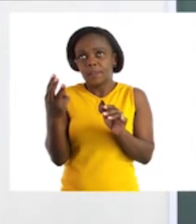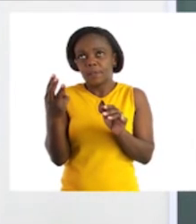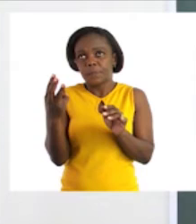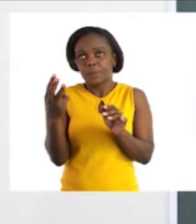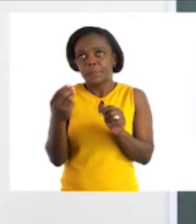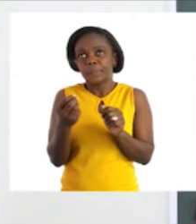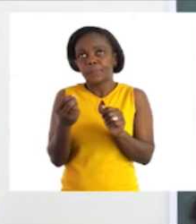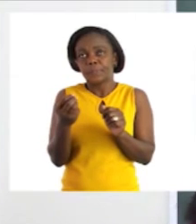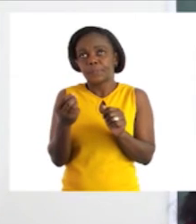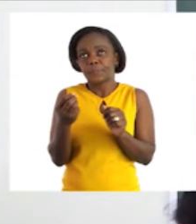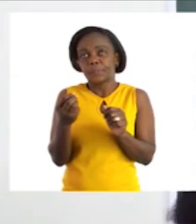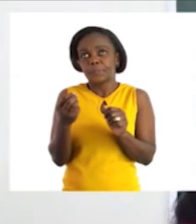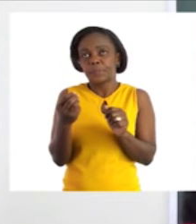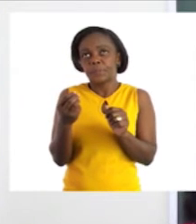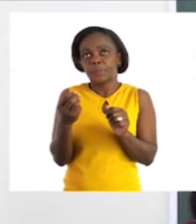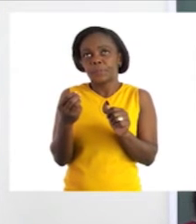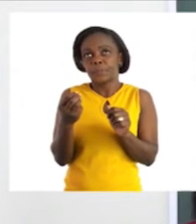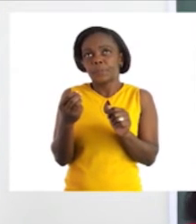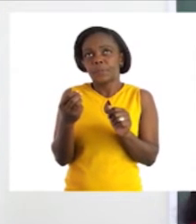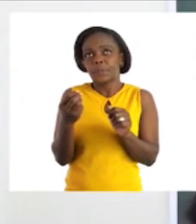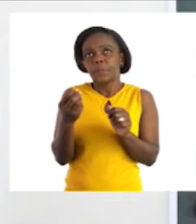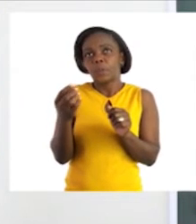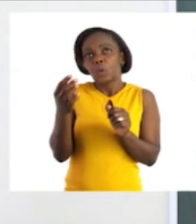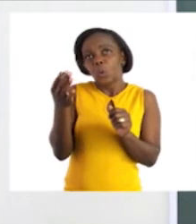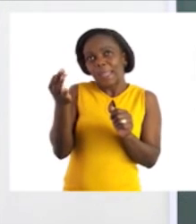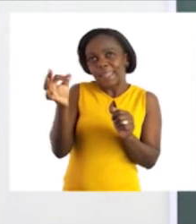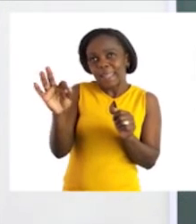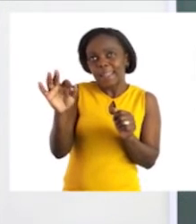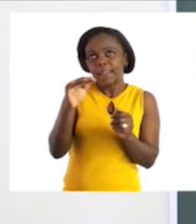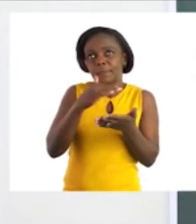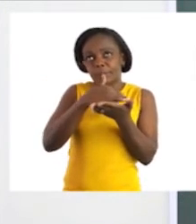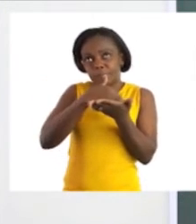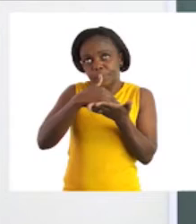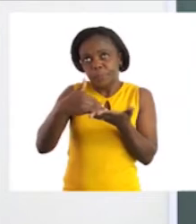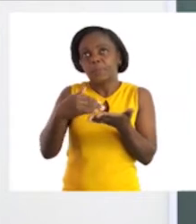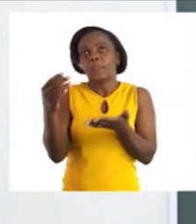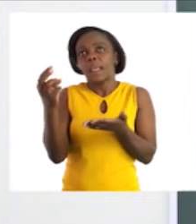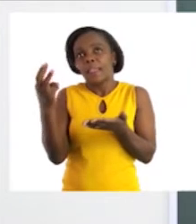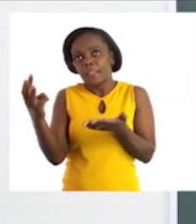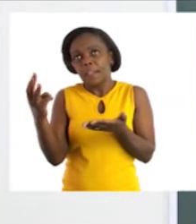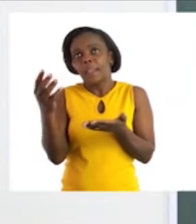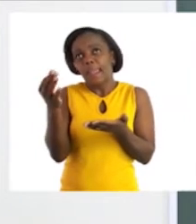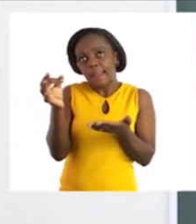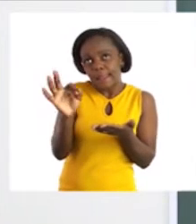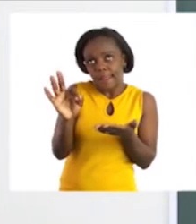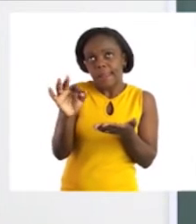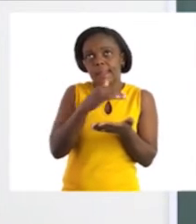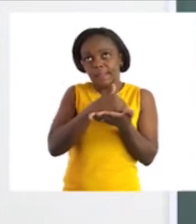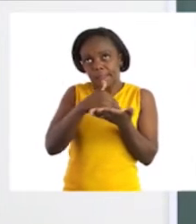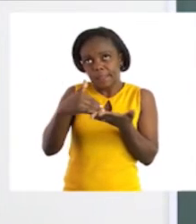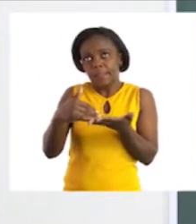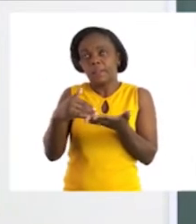3, nicely straight to a 9. Now, if the long hand is pointing at a 3,